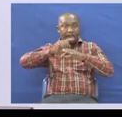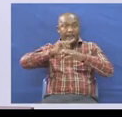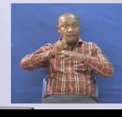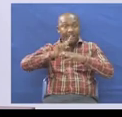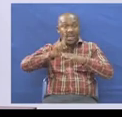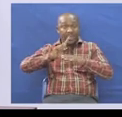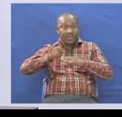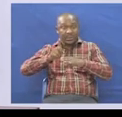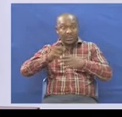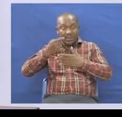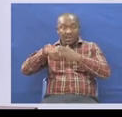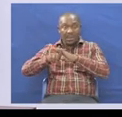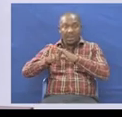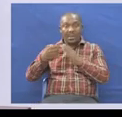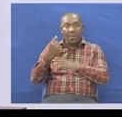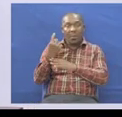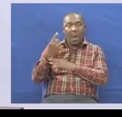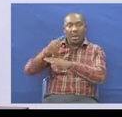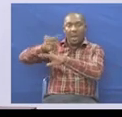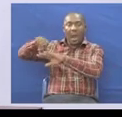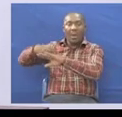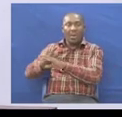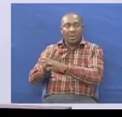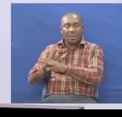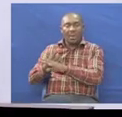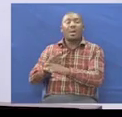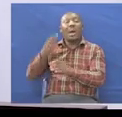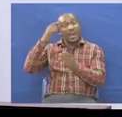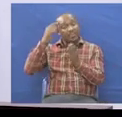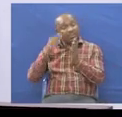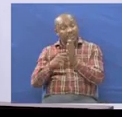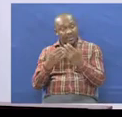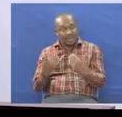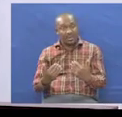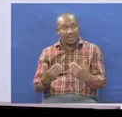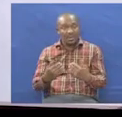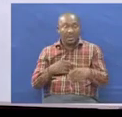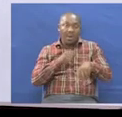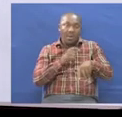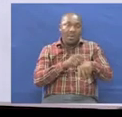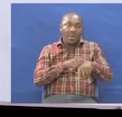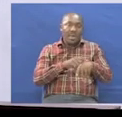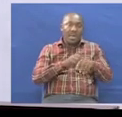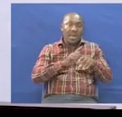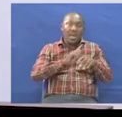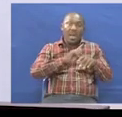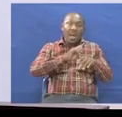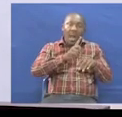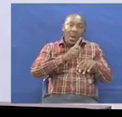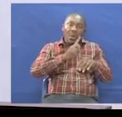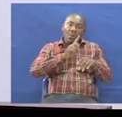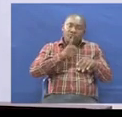in 1 hour. What does it mean? This means that when the